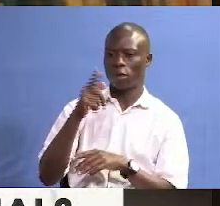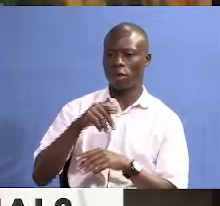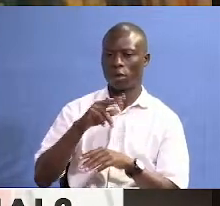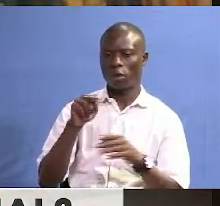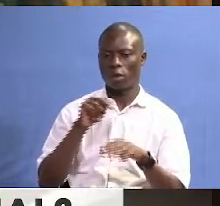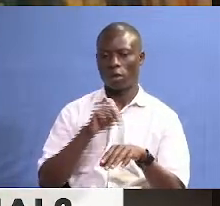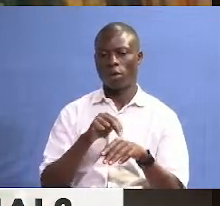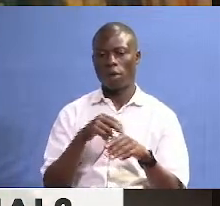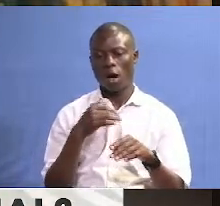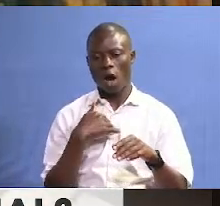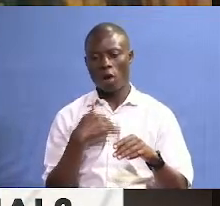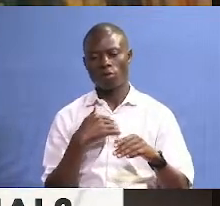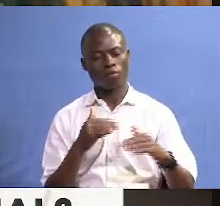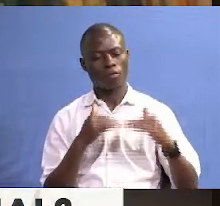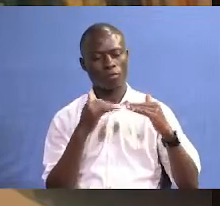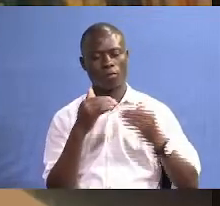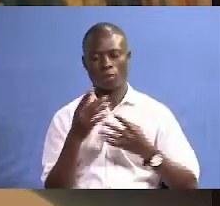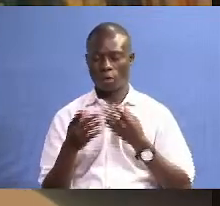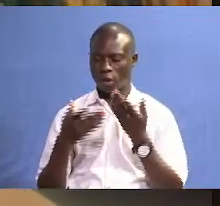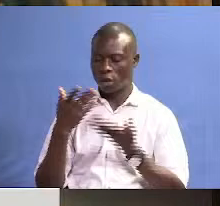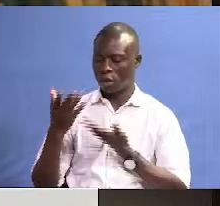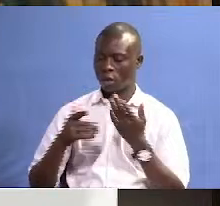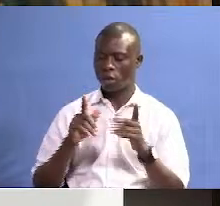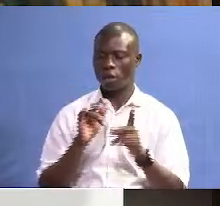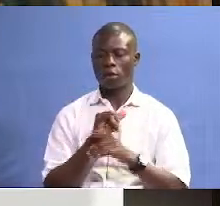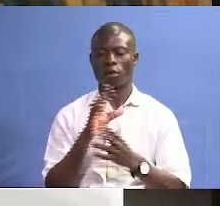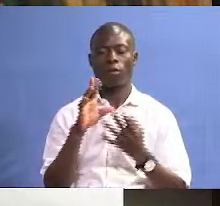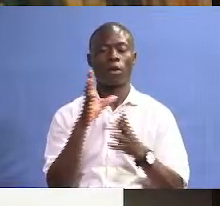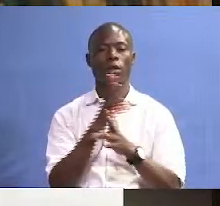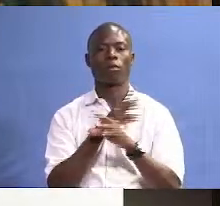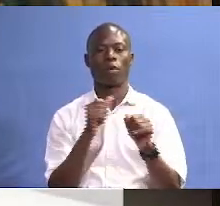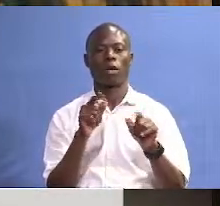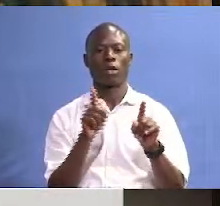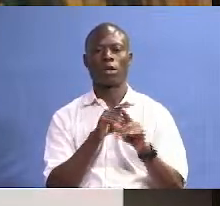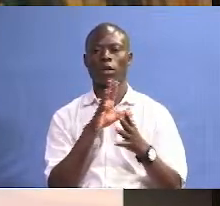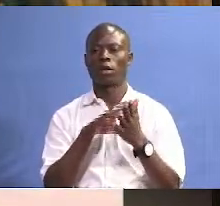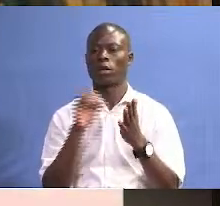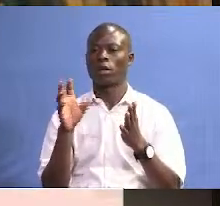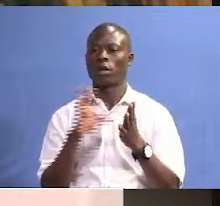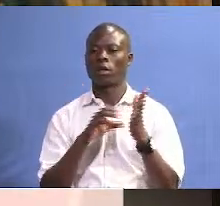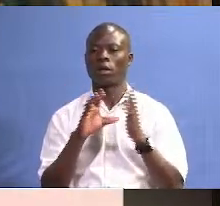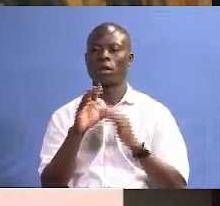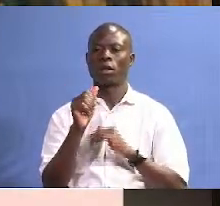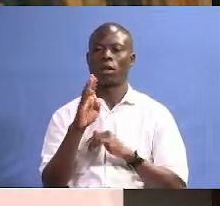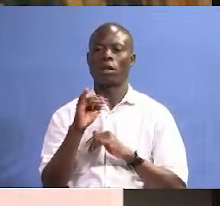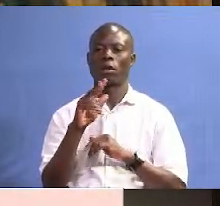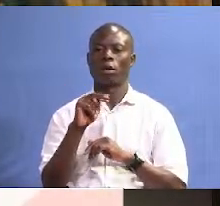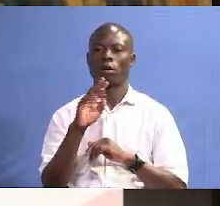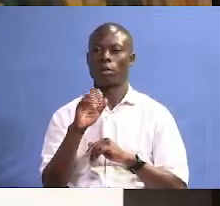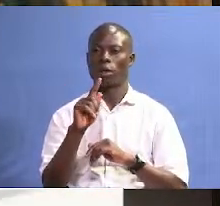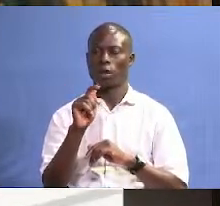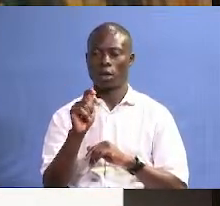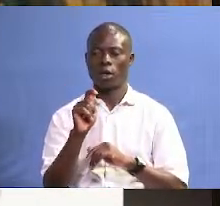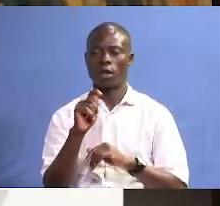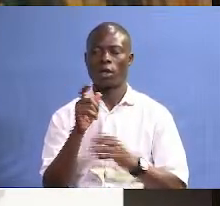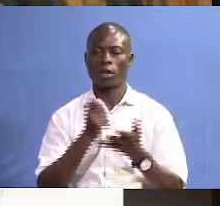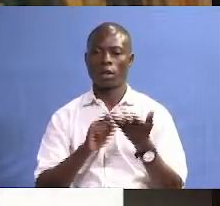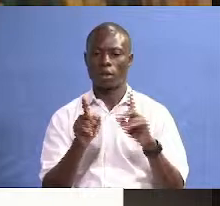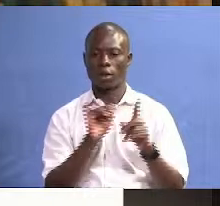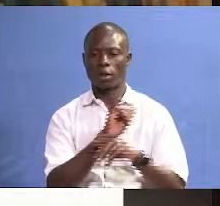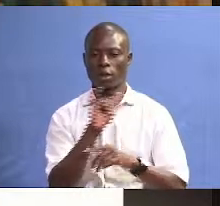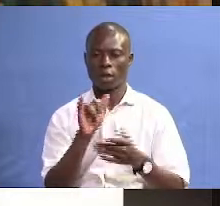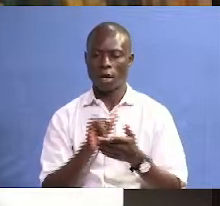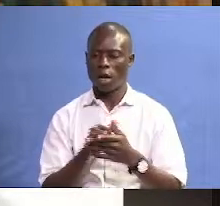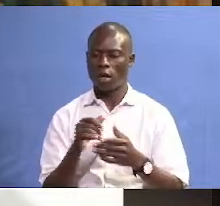a motion to the requiring the president to now dismiss a cabinet secretary. And there are several grounds